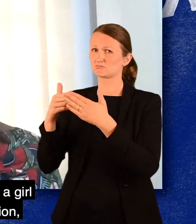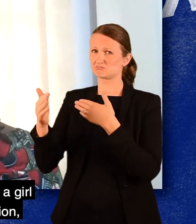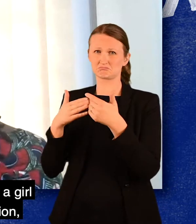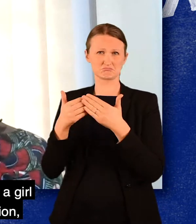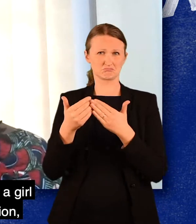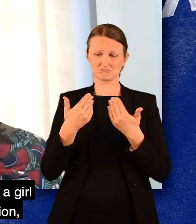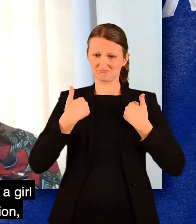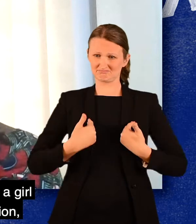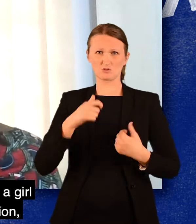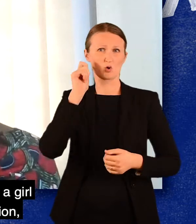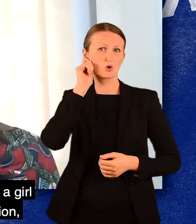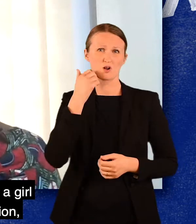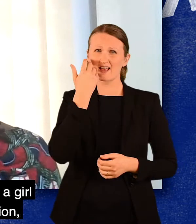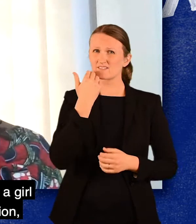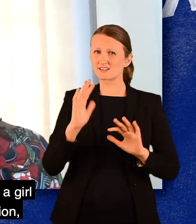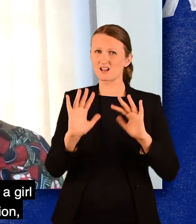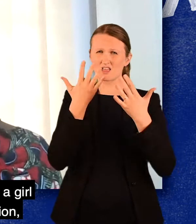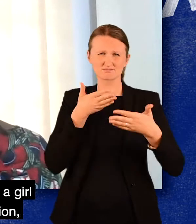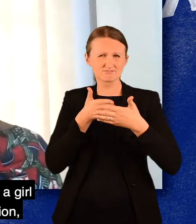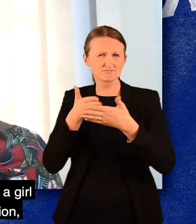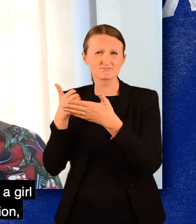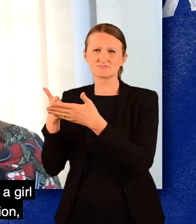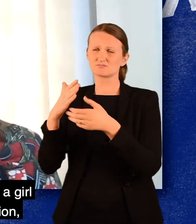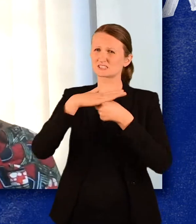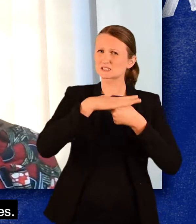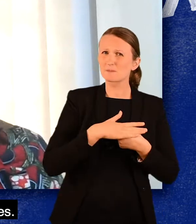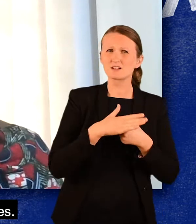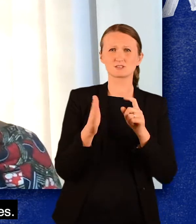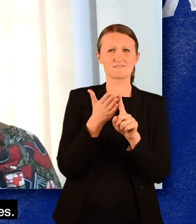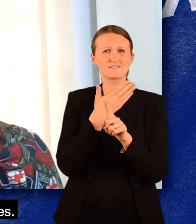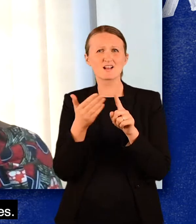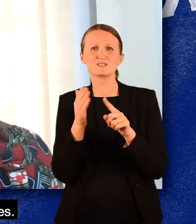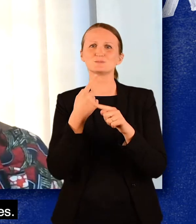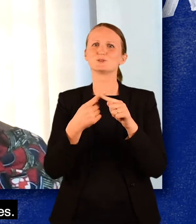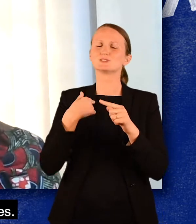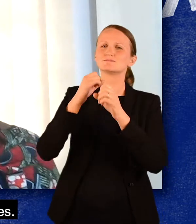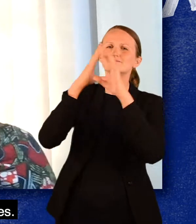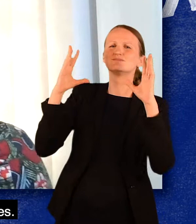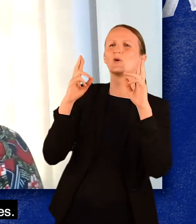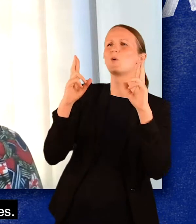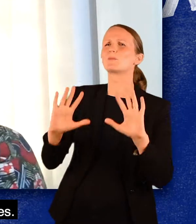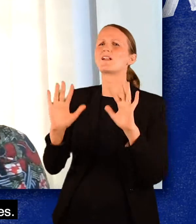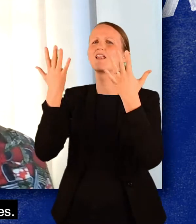every day as a girl was a harsh reality of discrimination, violence, and limits on what we could hope to do with our